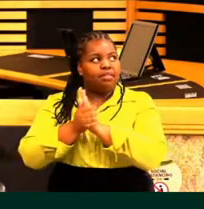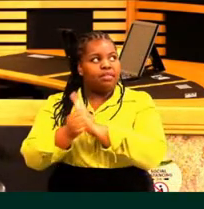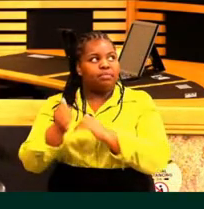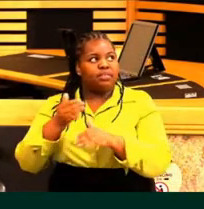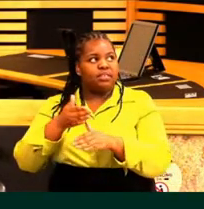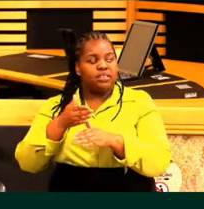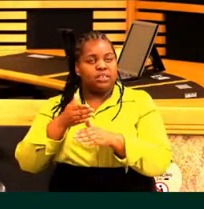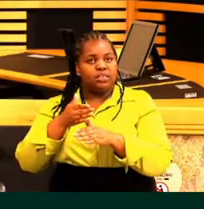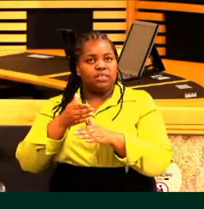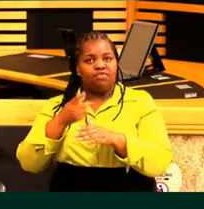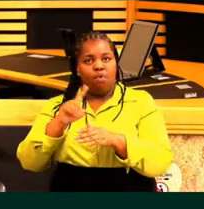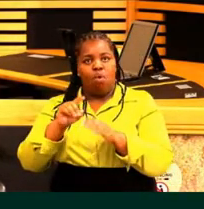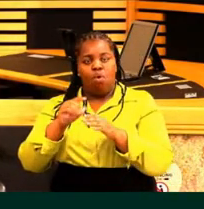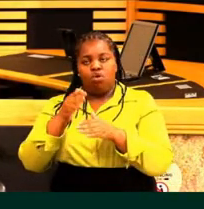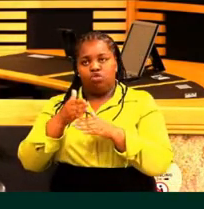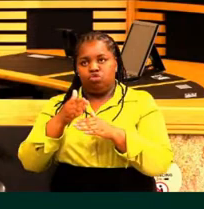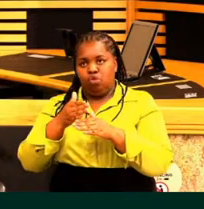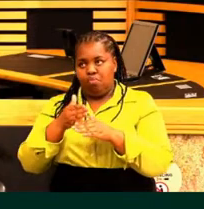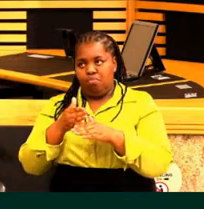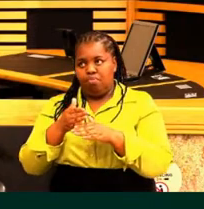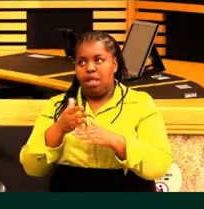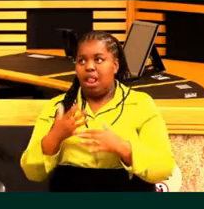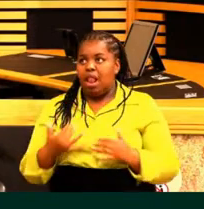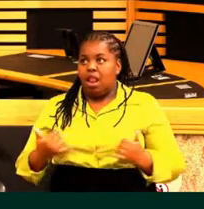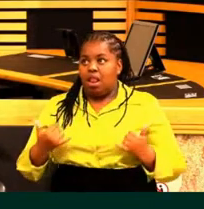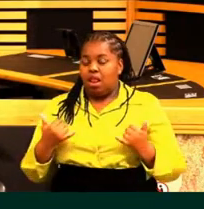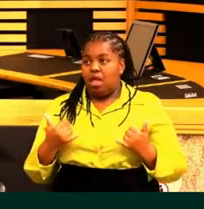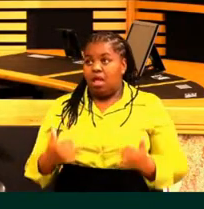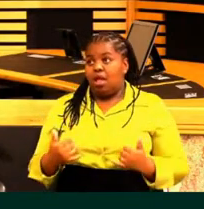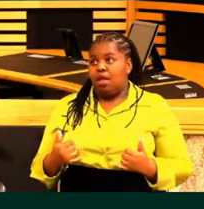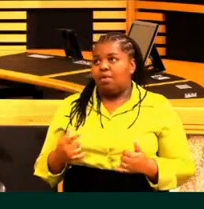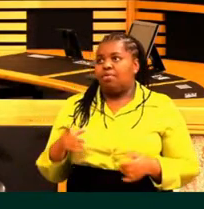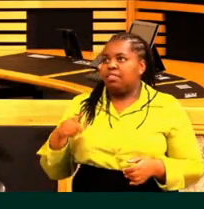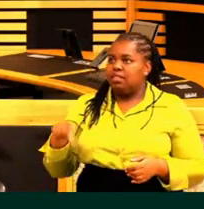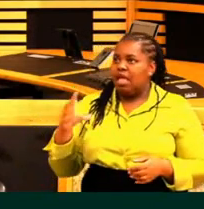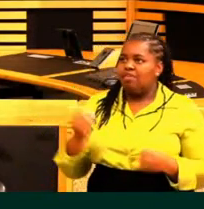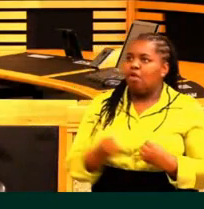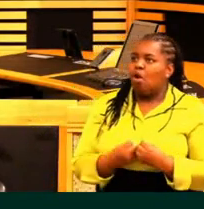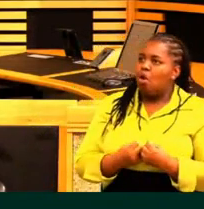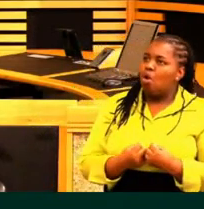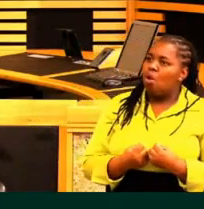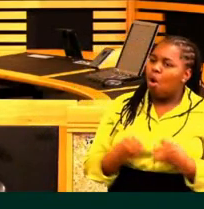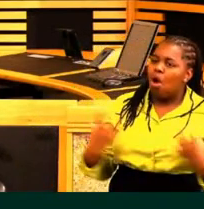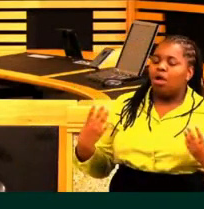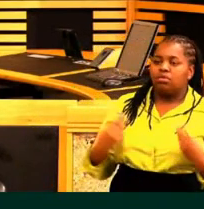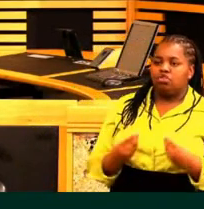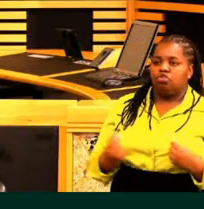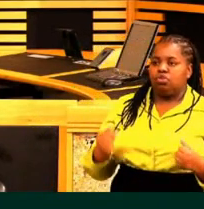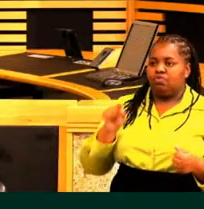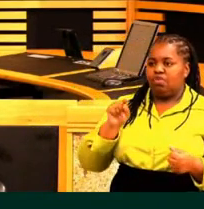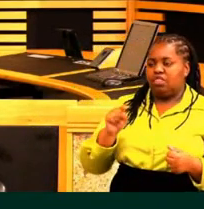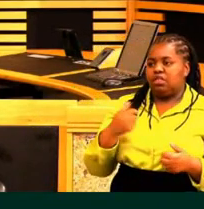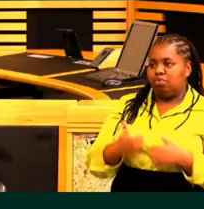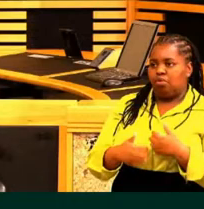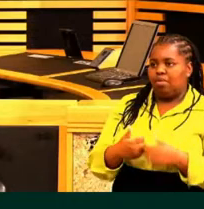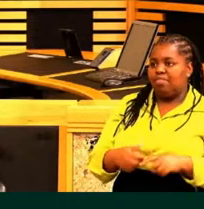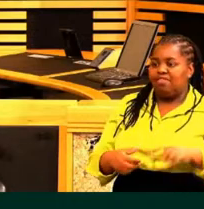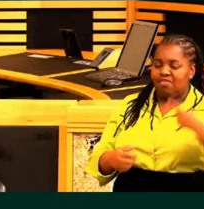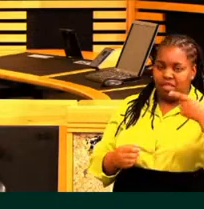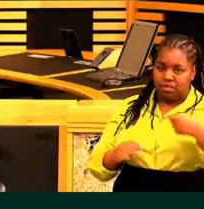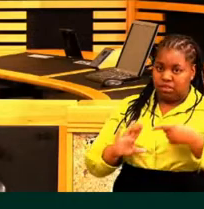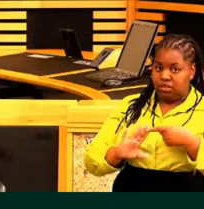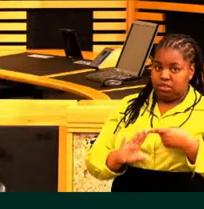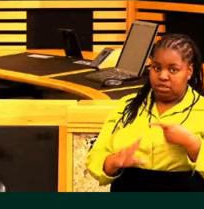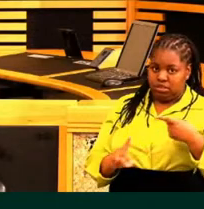for the job market now there are planned of innovative solution to these problems the first one is